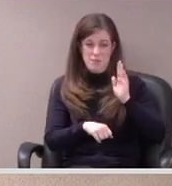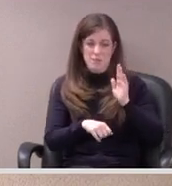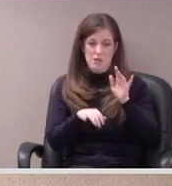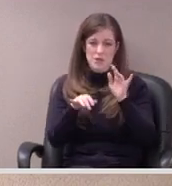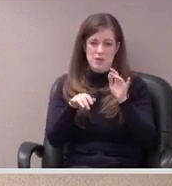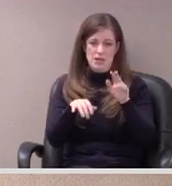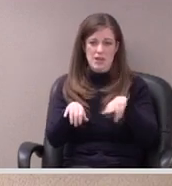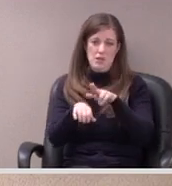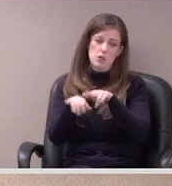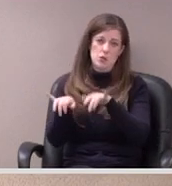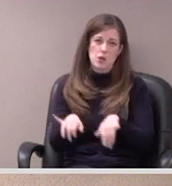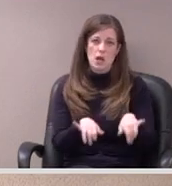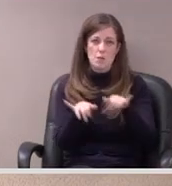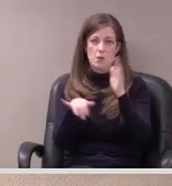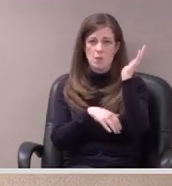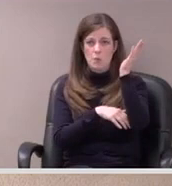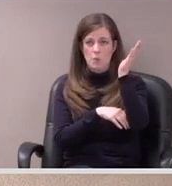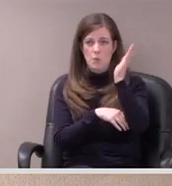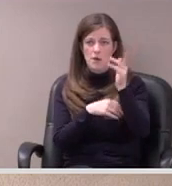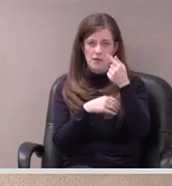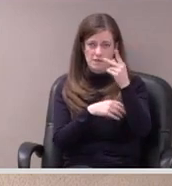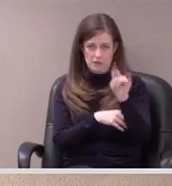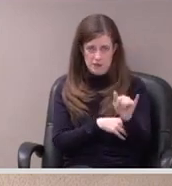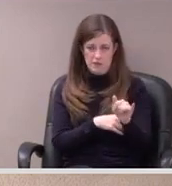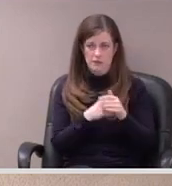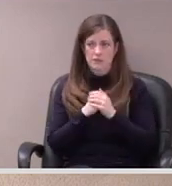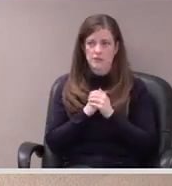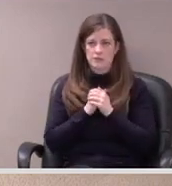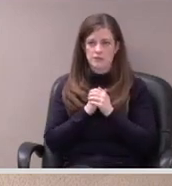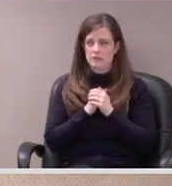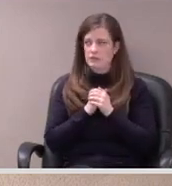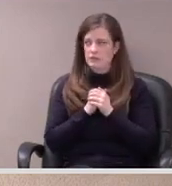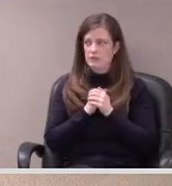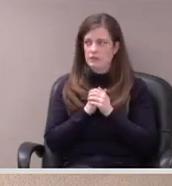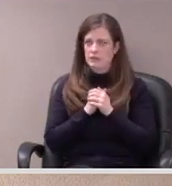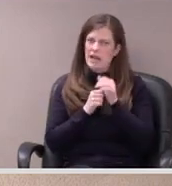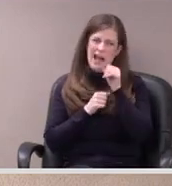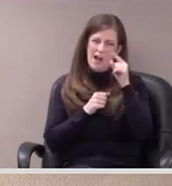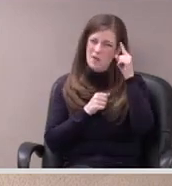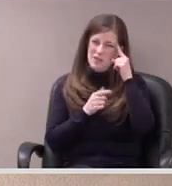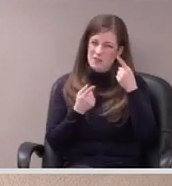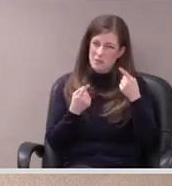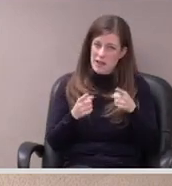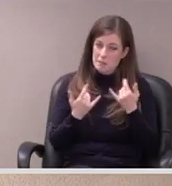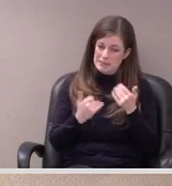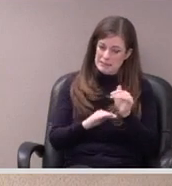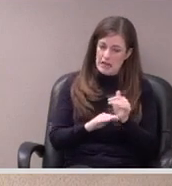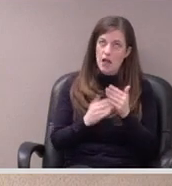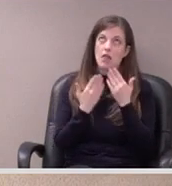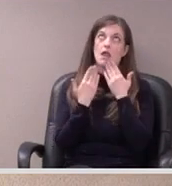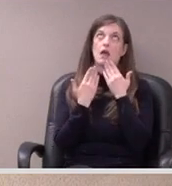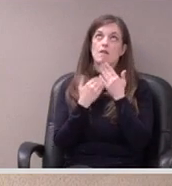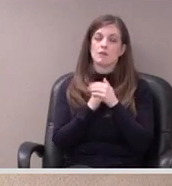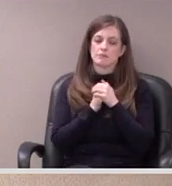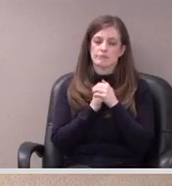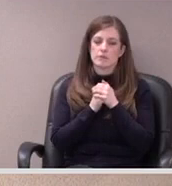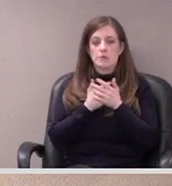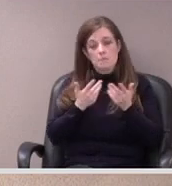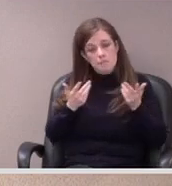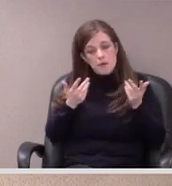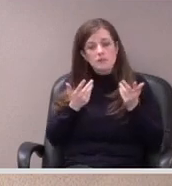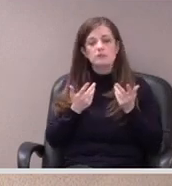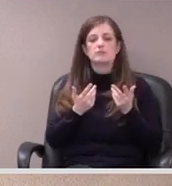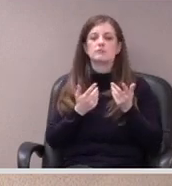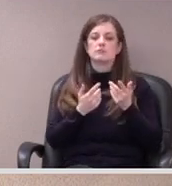to the address of the Commonwealth of Kentucky. I don't think that's going to happen tonight, thankfully. But